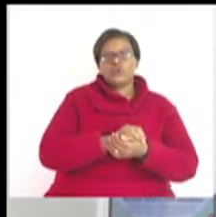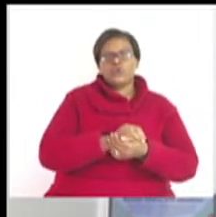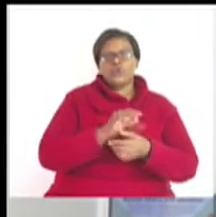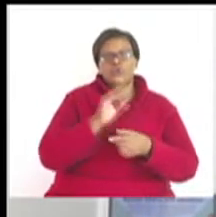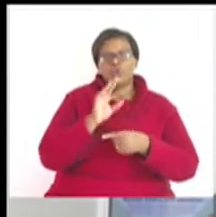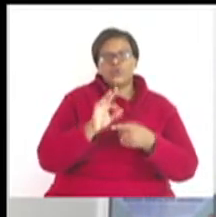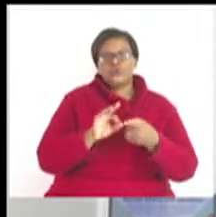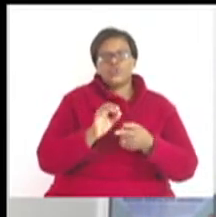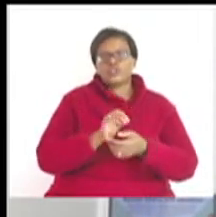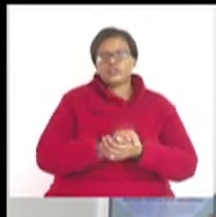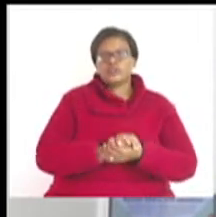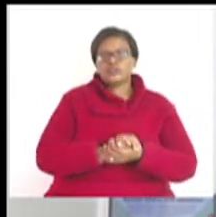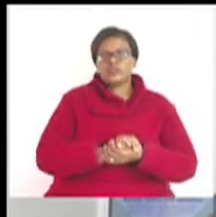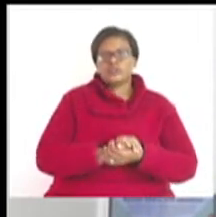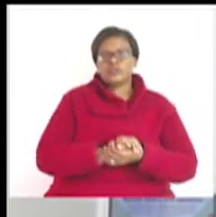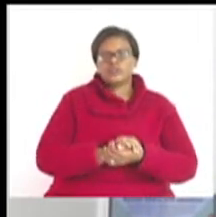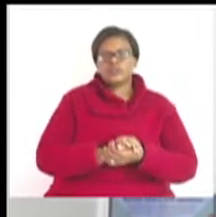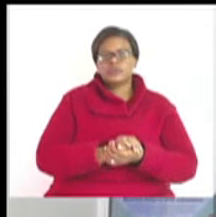and 4.